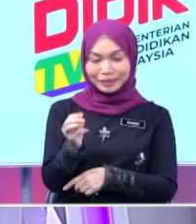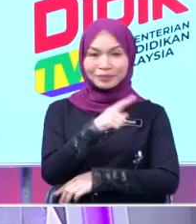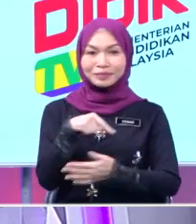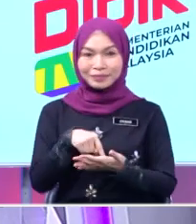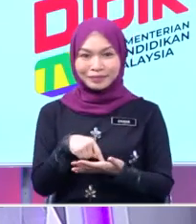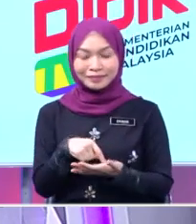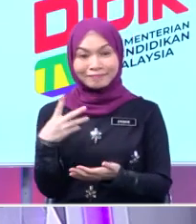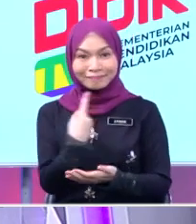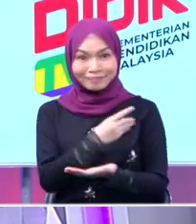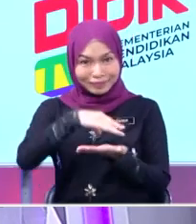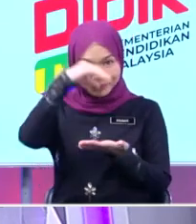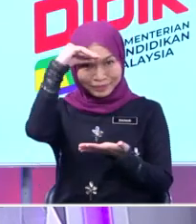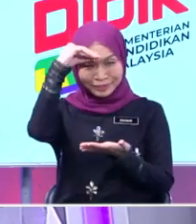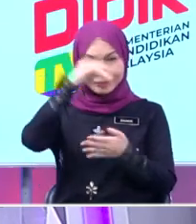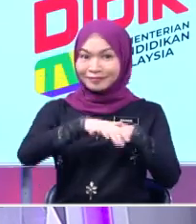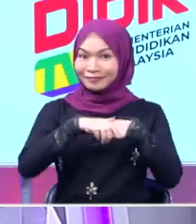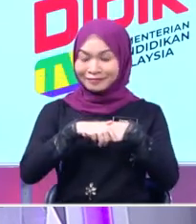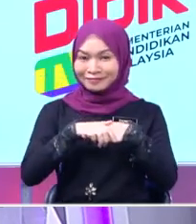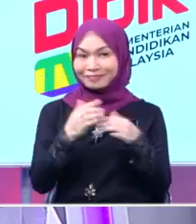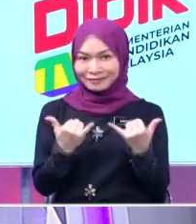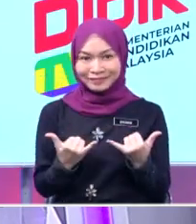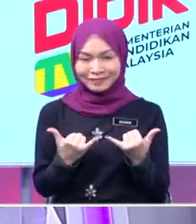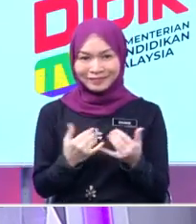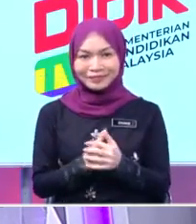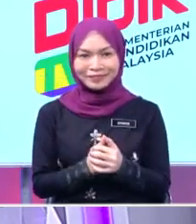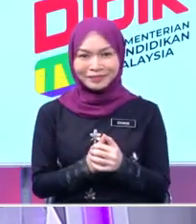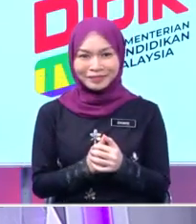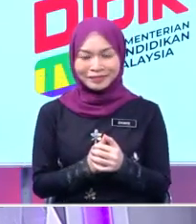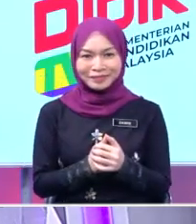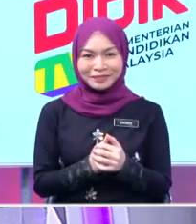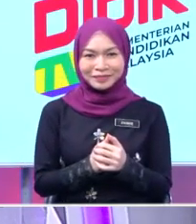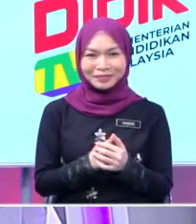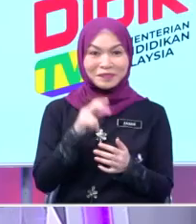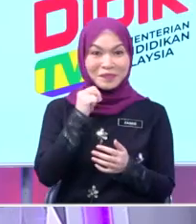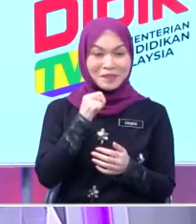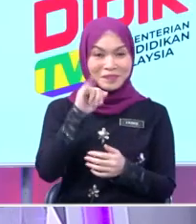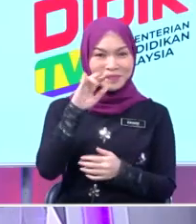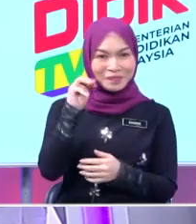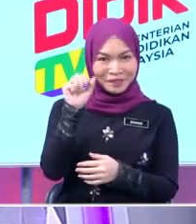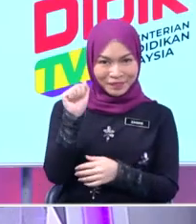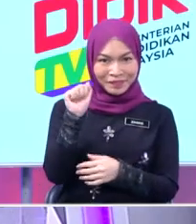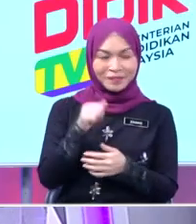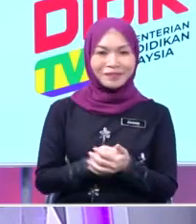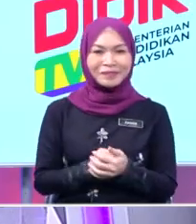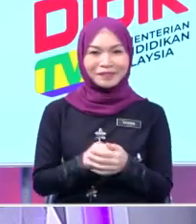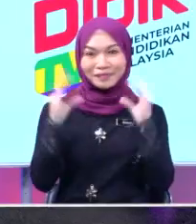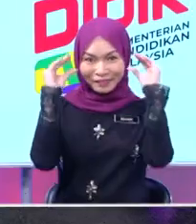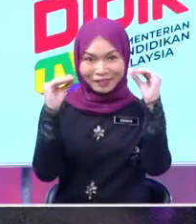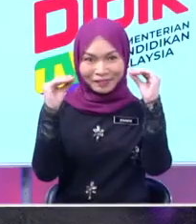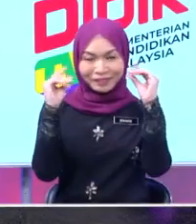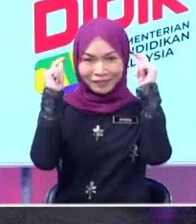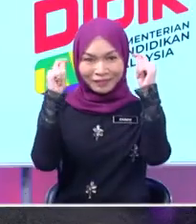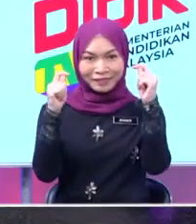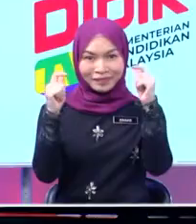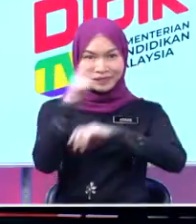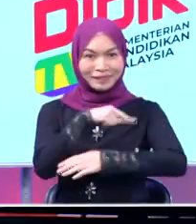on Bahasa Inggeris. And I'm here with none other than Puan Ima as our teacher for today. Hi teacher, how are